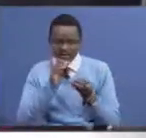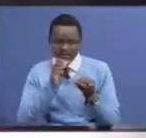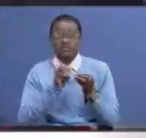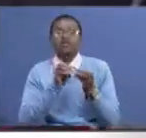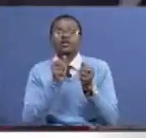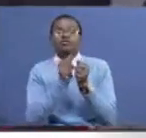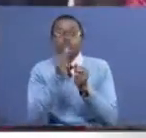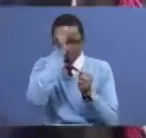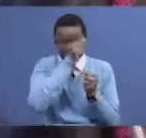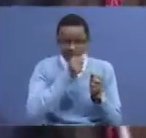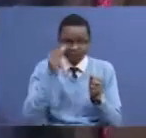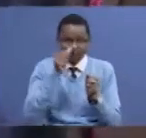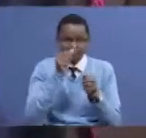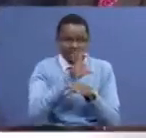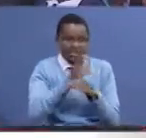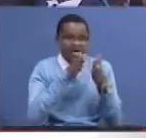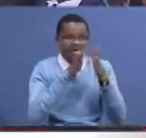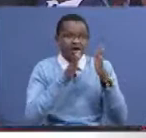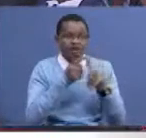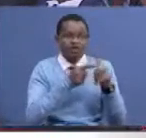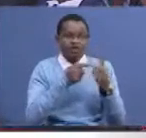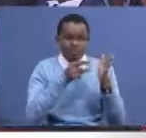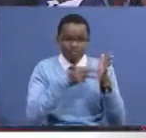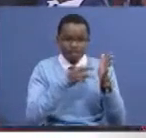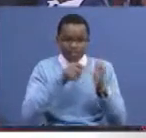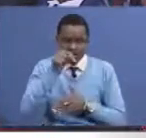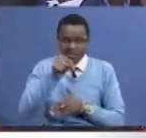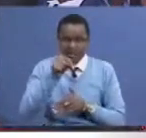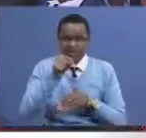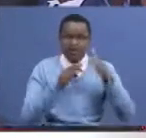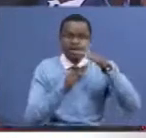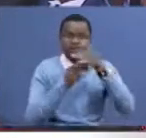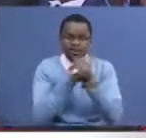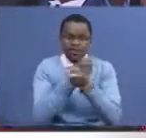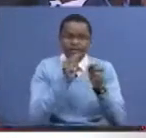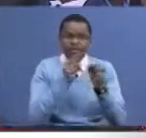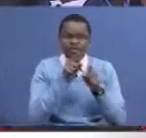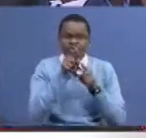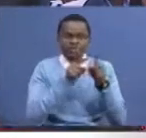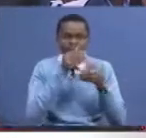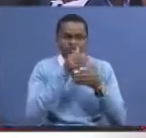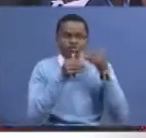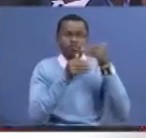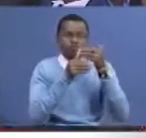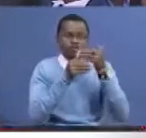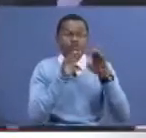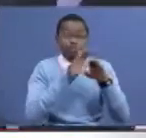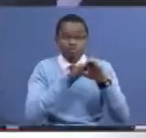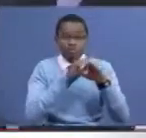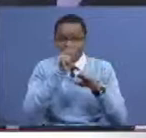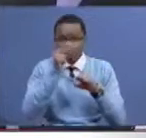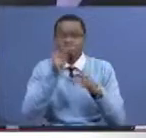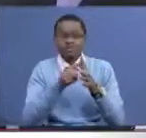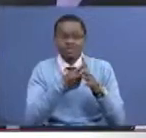meeting with the African Inland Church leaders from Ukambani today, the Deputy President said the journey to build a more cohesive Kenya